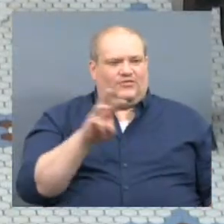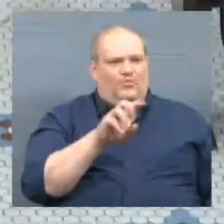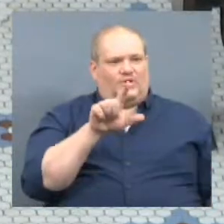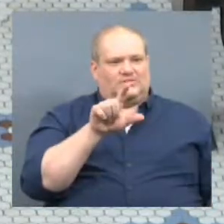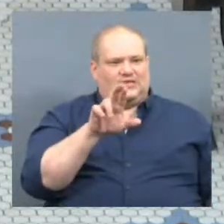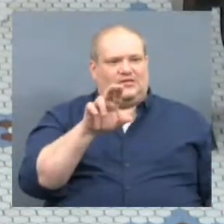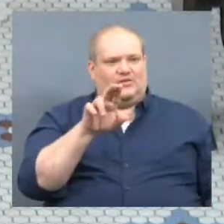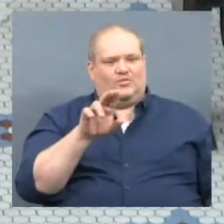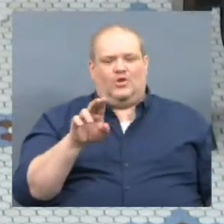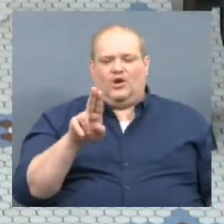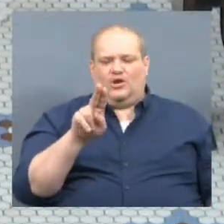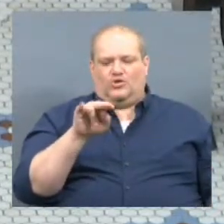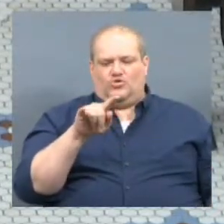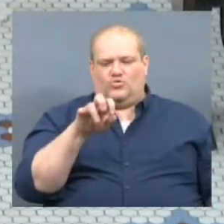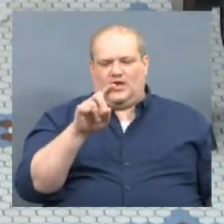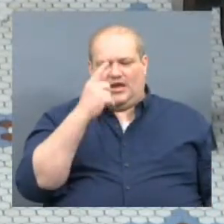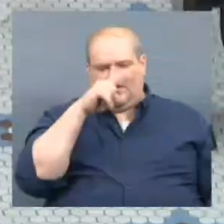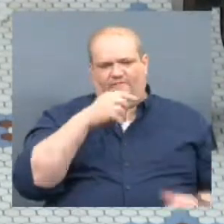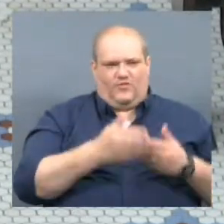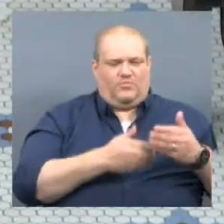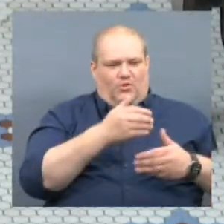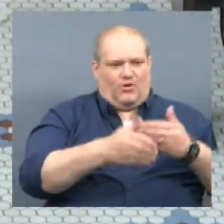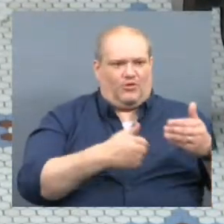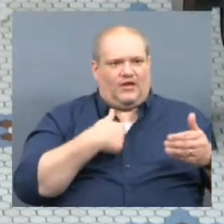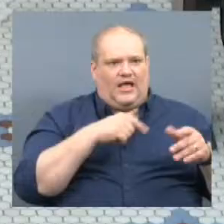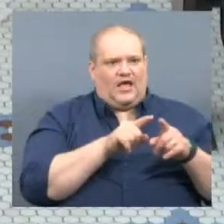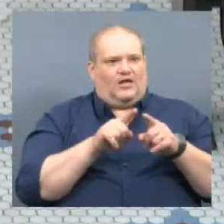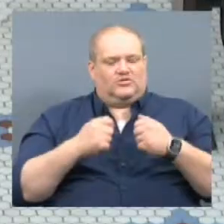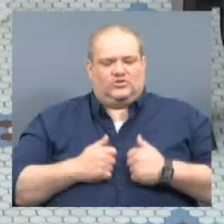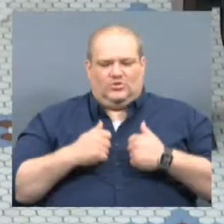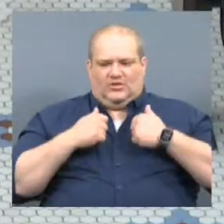United for Progress, and as well, I live on Rinky Road.